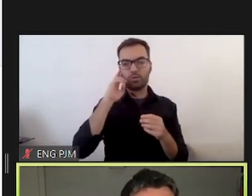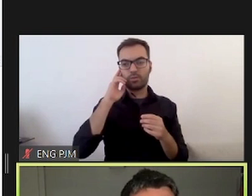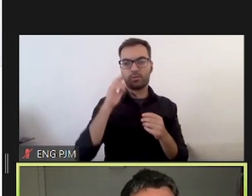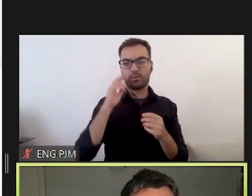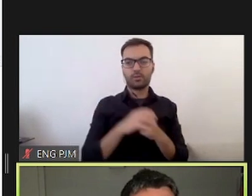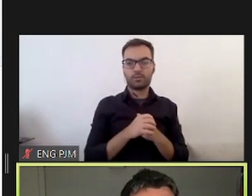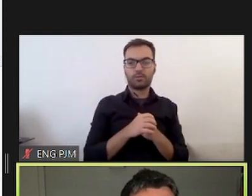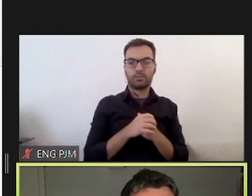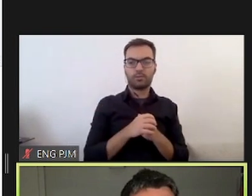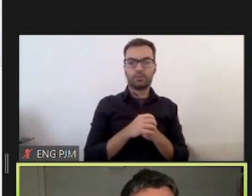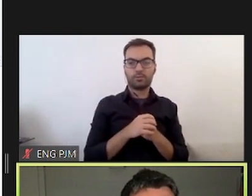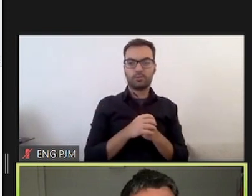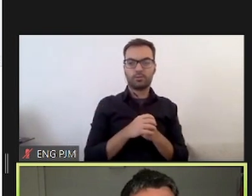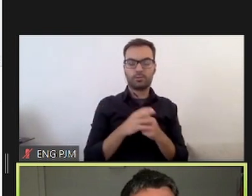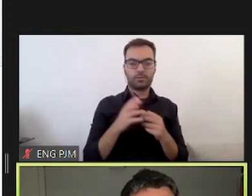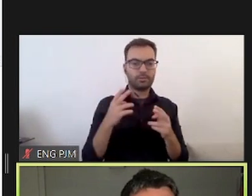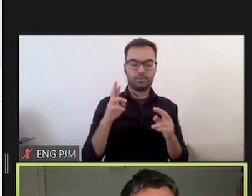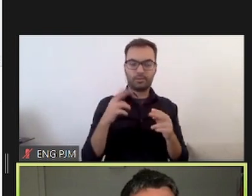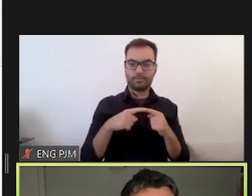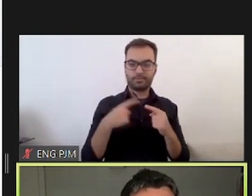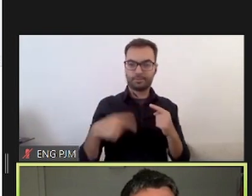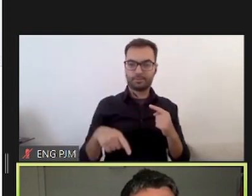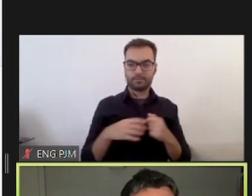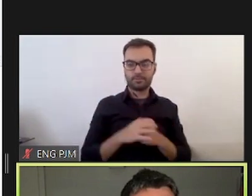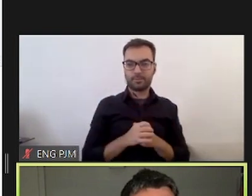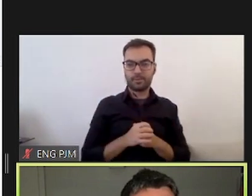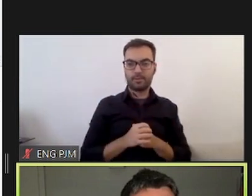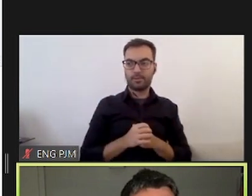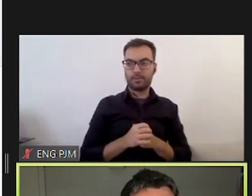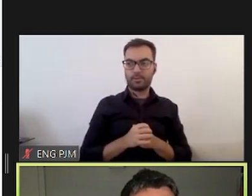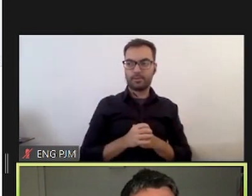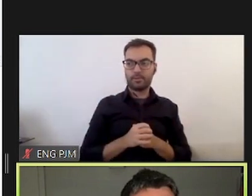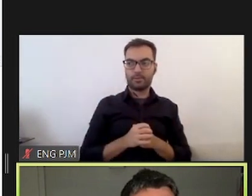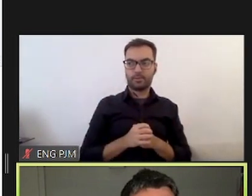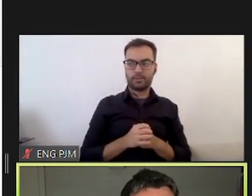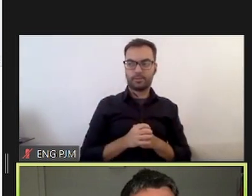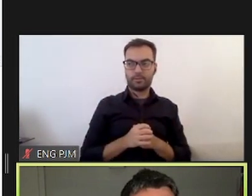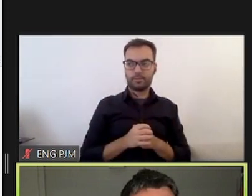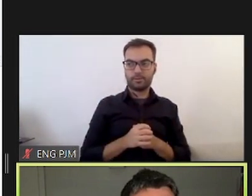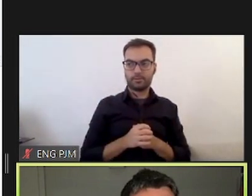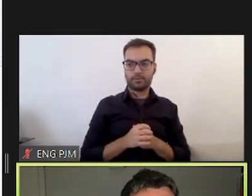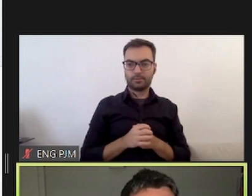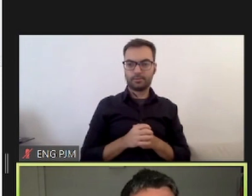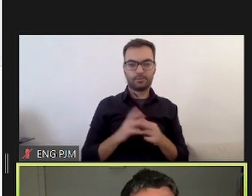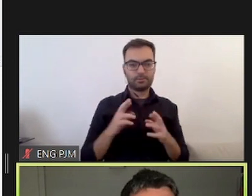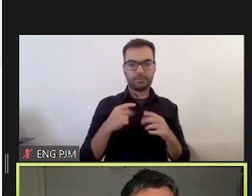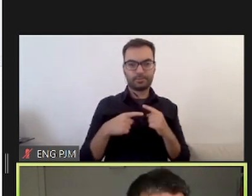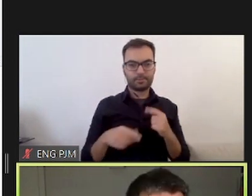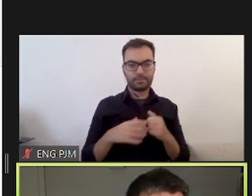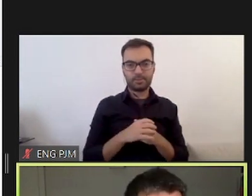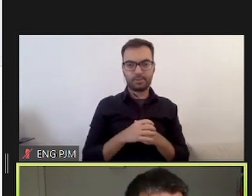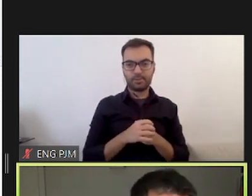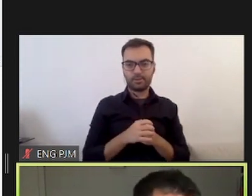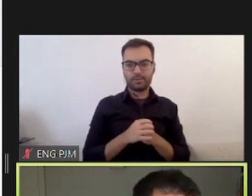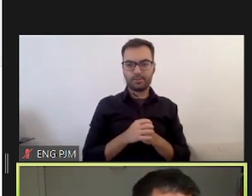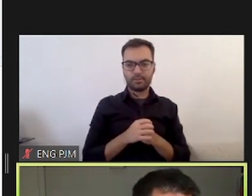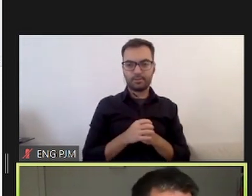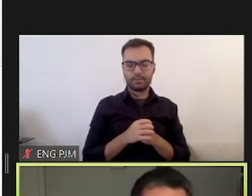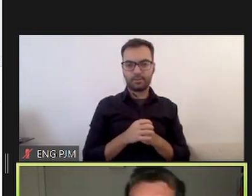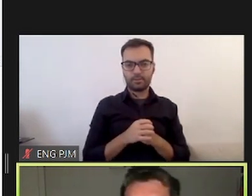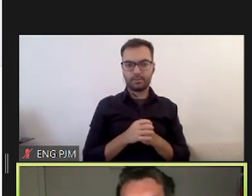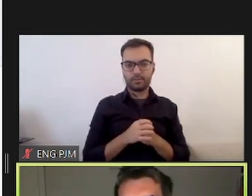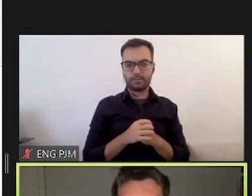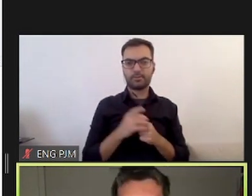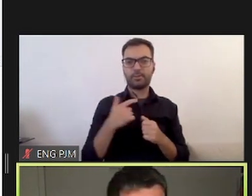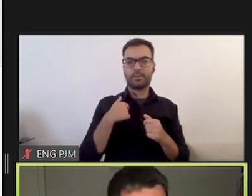what those issues means from a user perspective and also from the accessibility perspective. But